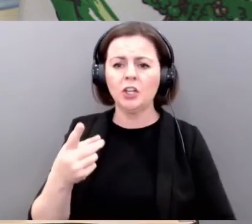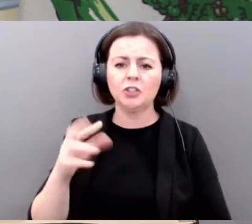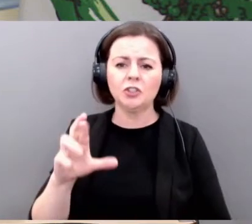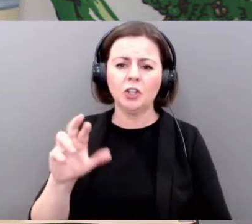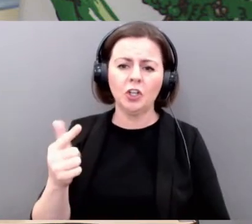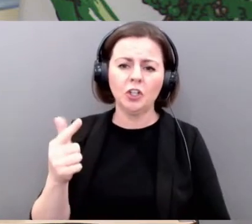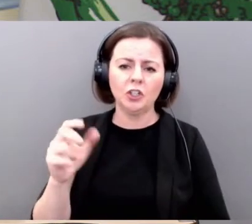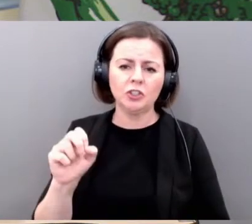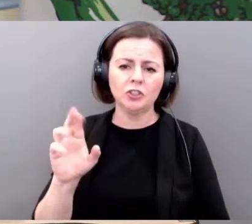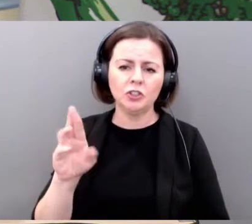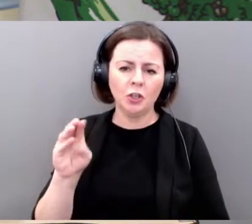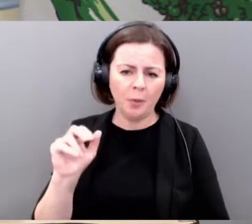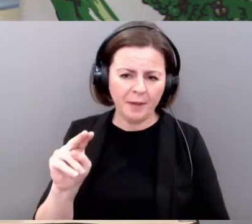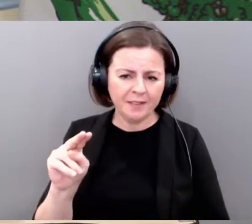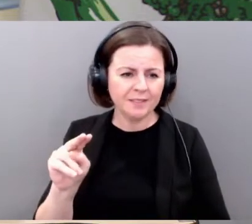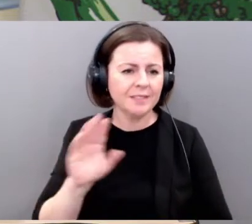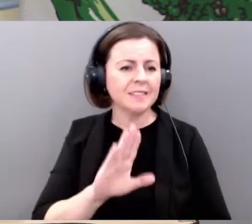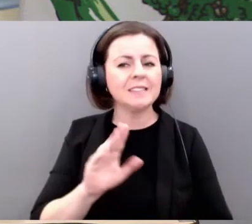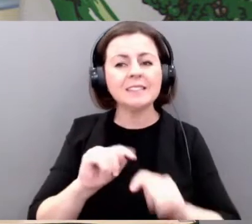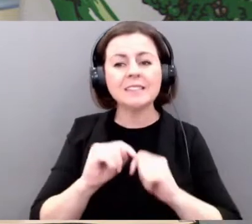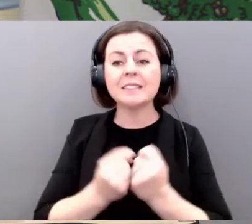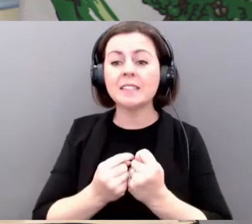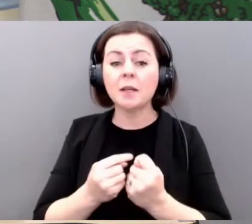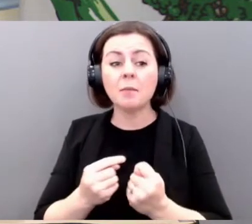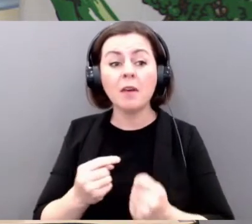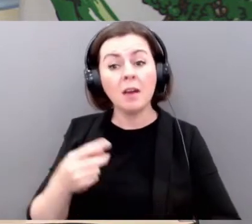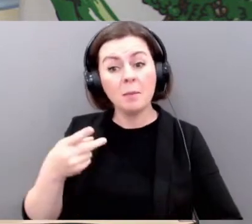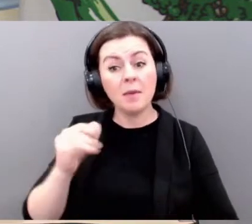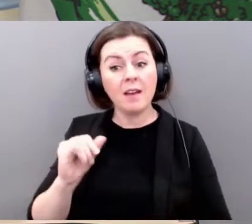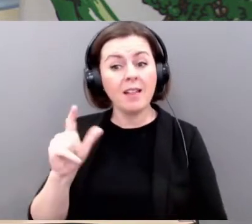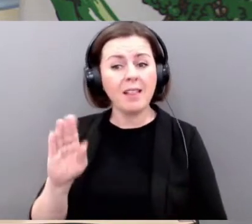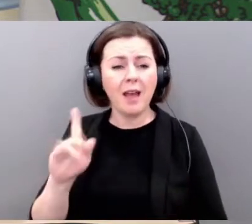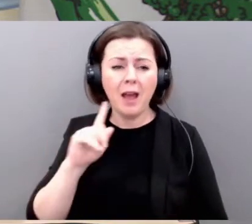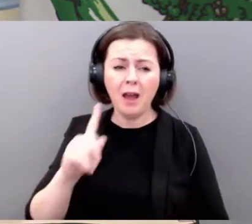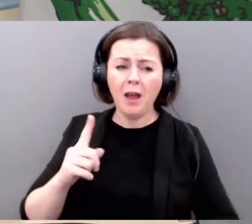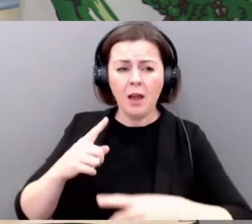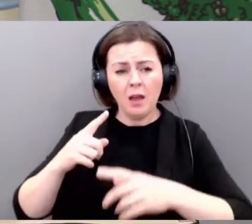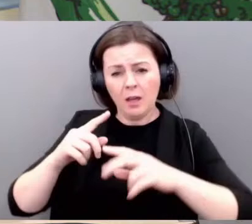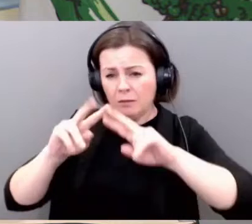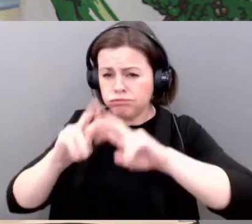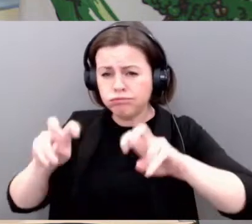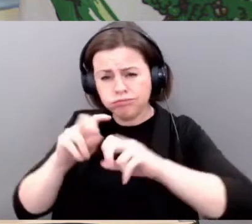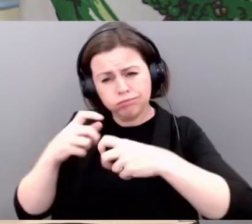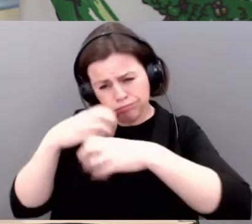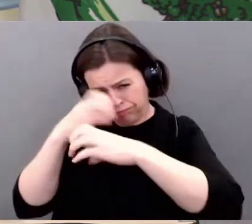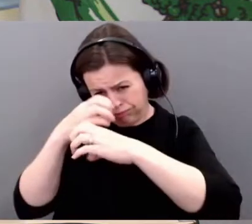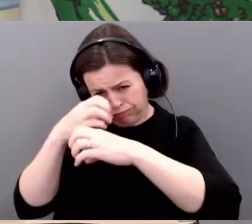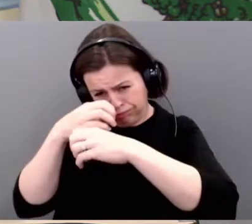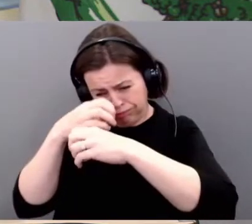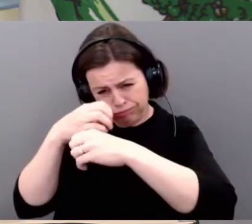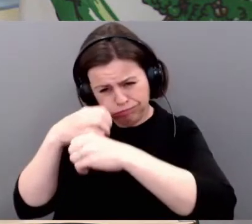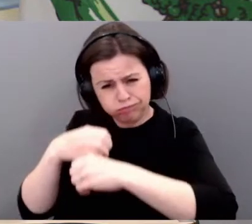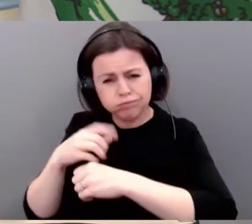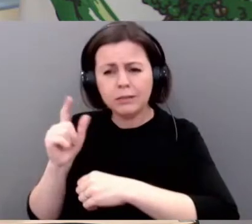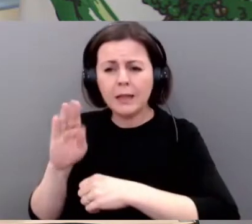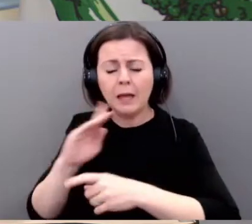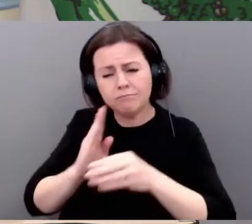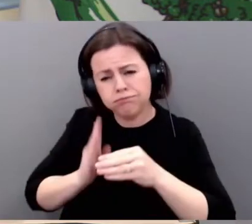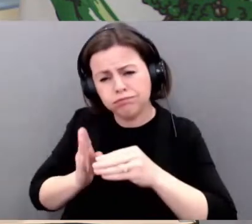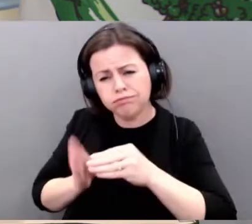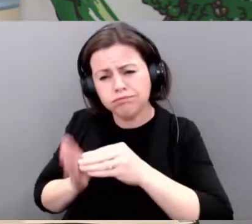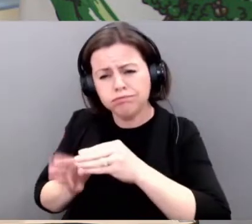lab, who have processed a record number of tests again this week. Thank you very much. We know the strain that